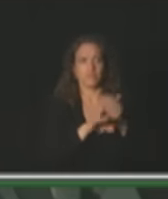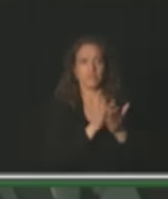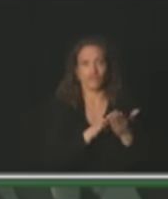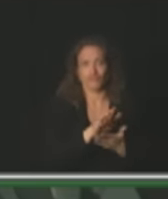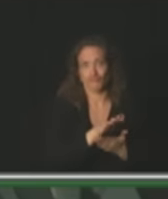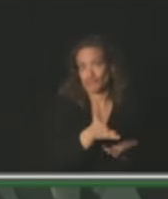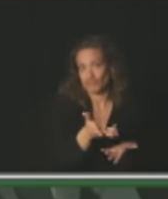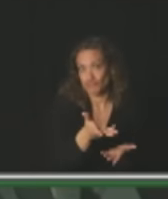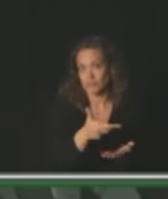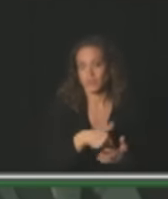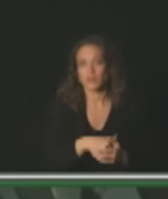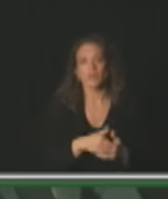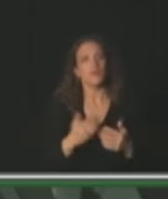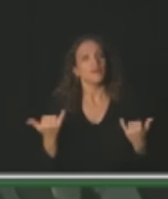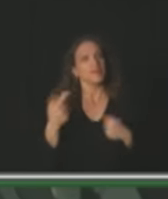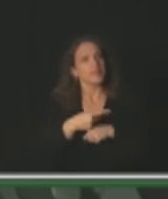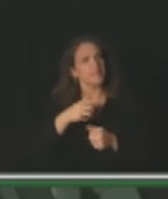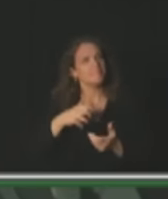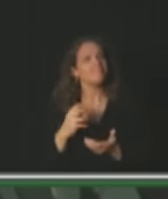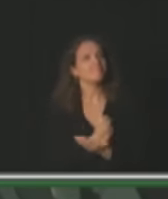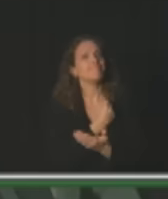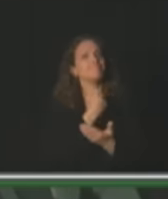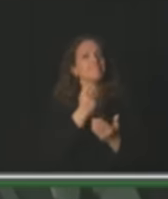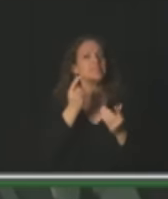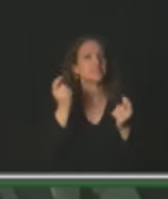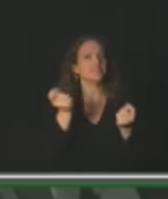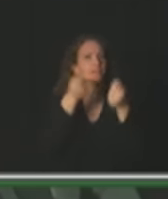to celebrate everyone who is here